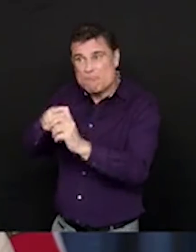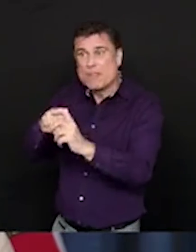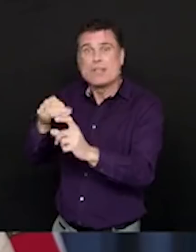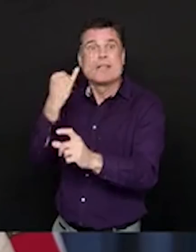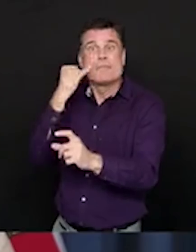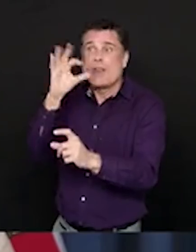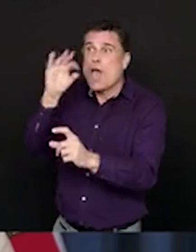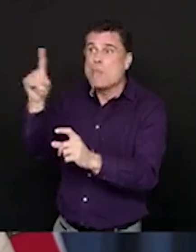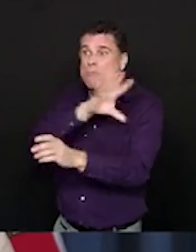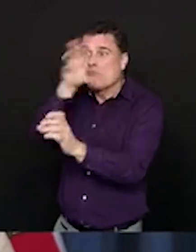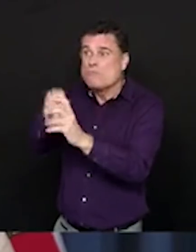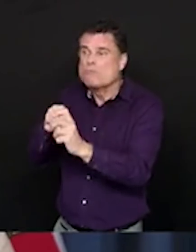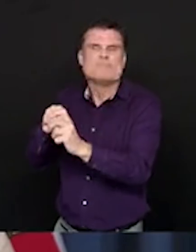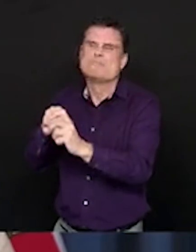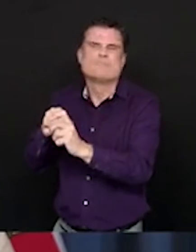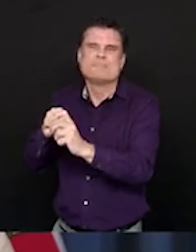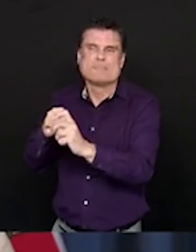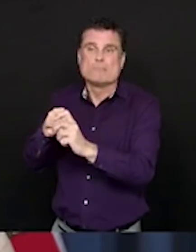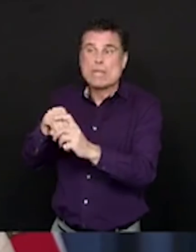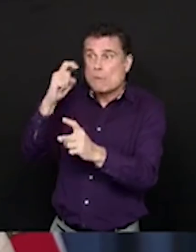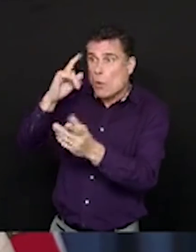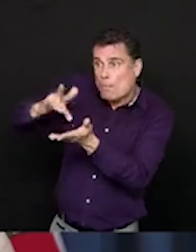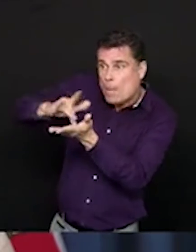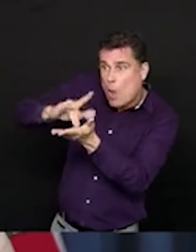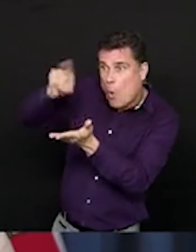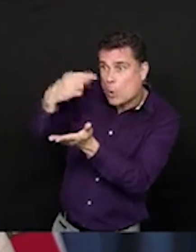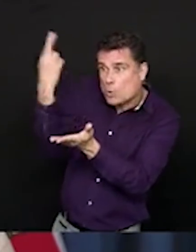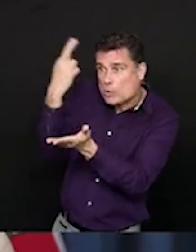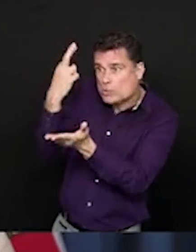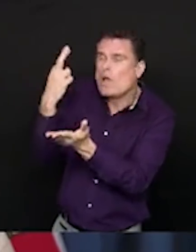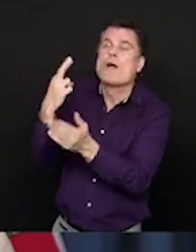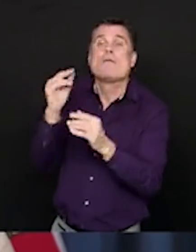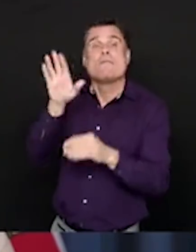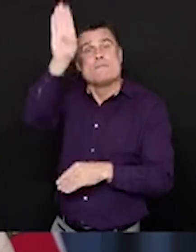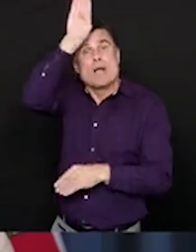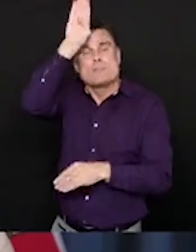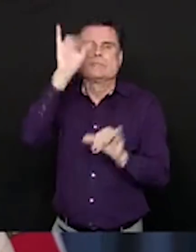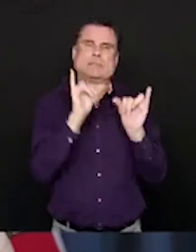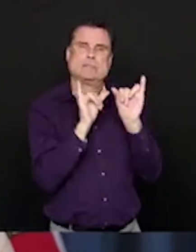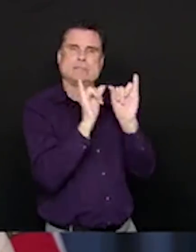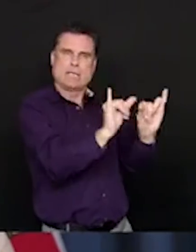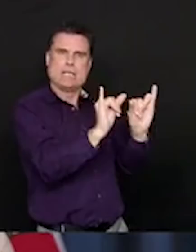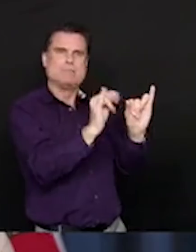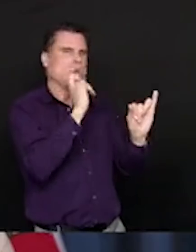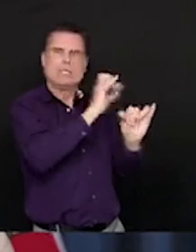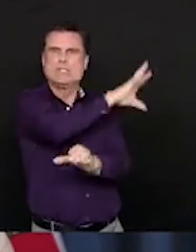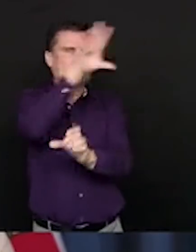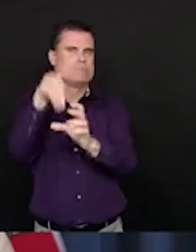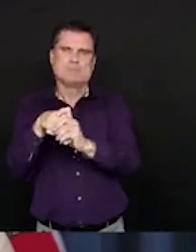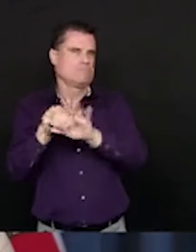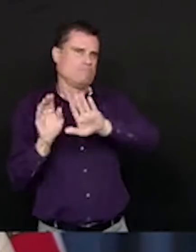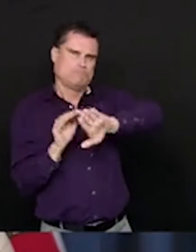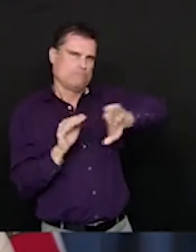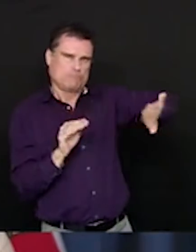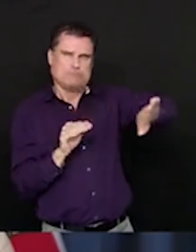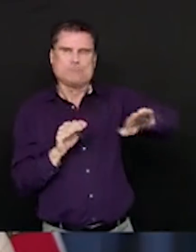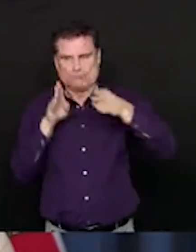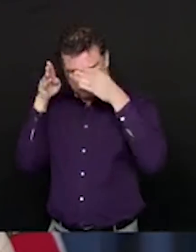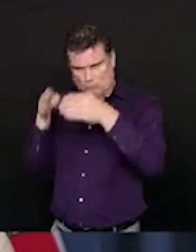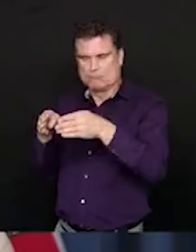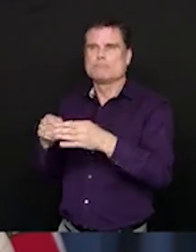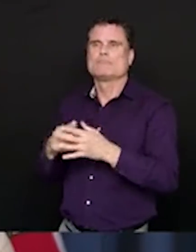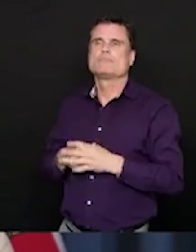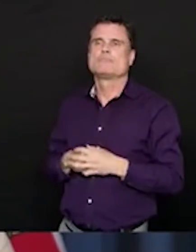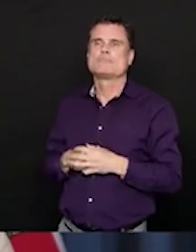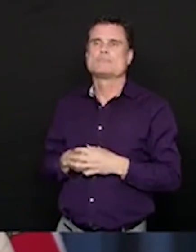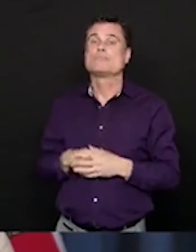two reasons. The primary reason was because we were moving to phase 4 of our personal protective equipment